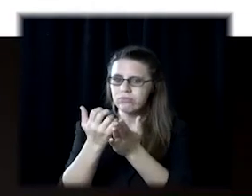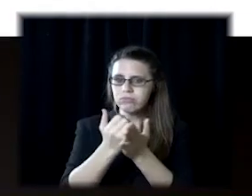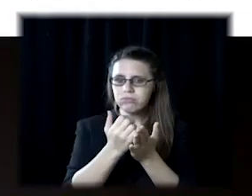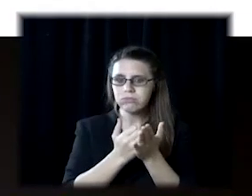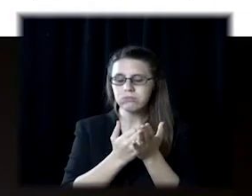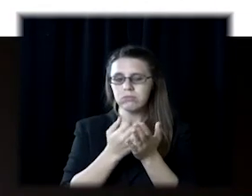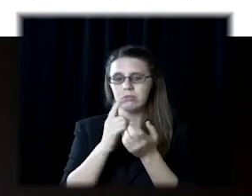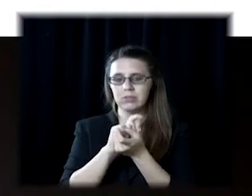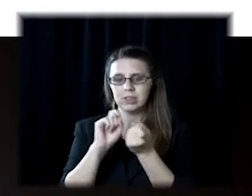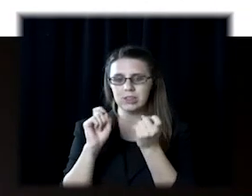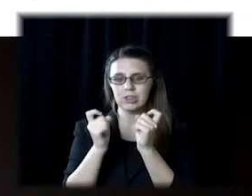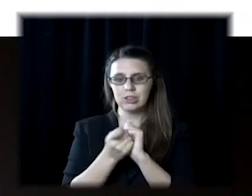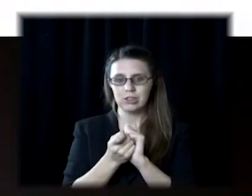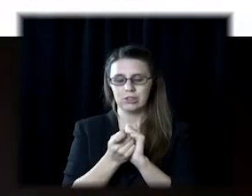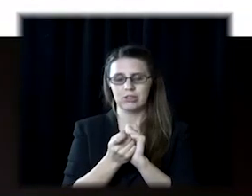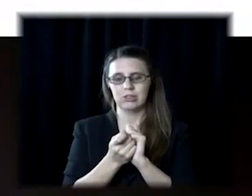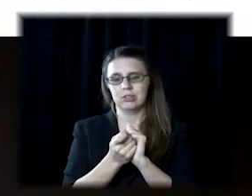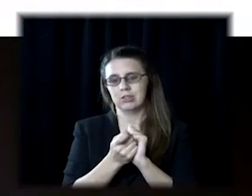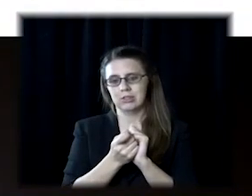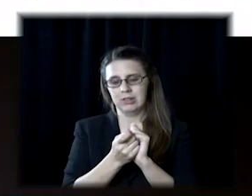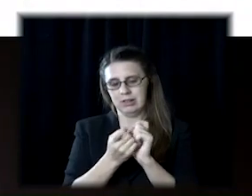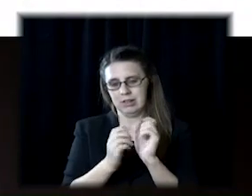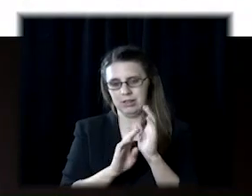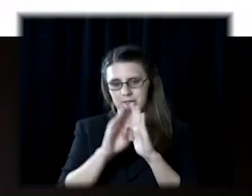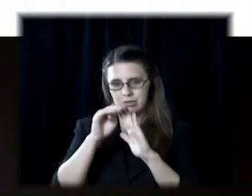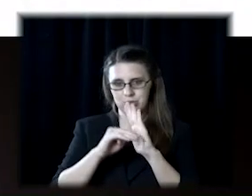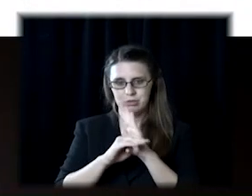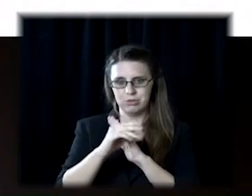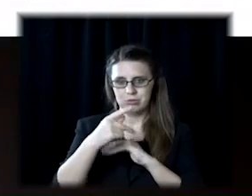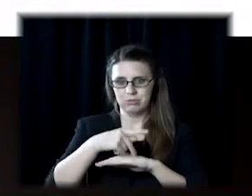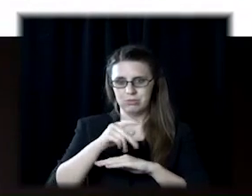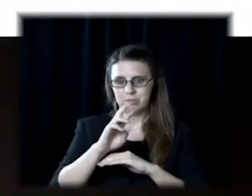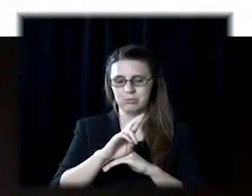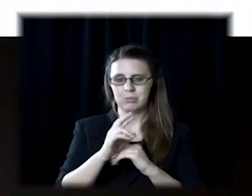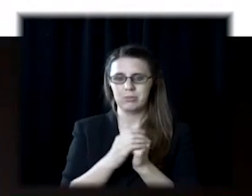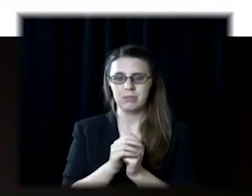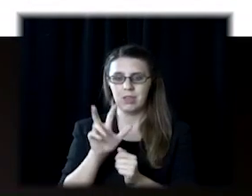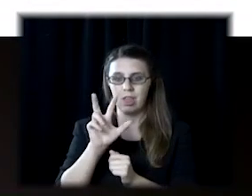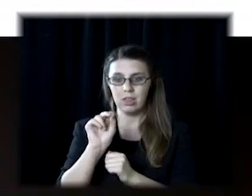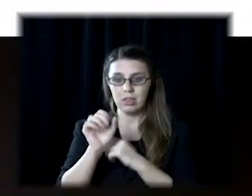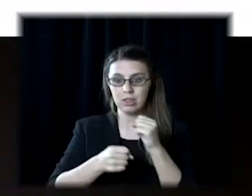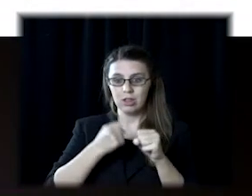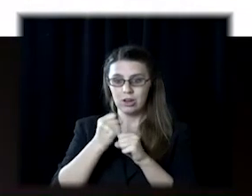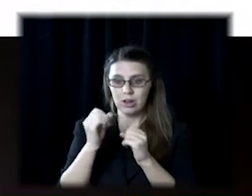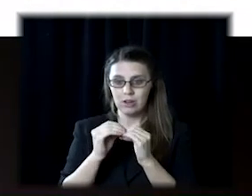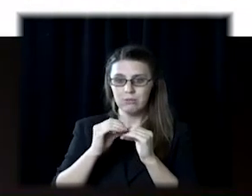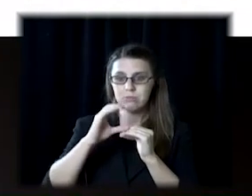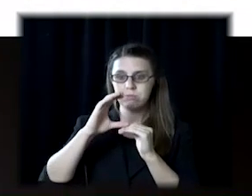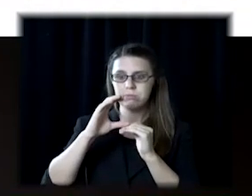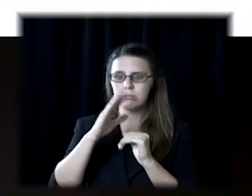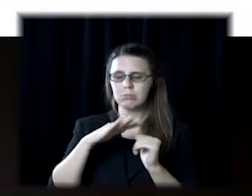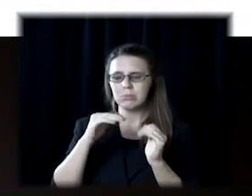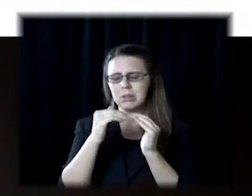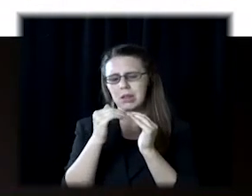and demographic trends in Puerto Rico. The 30-year cumulative surplus amounts to just under $20